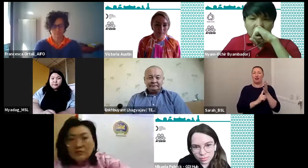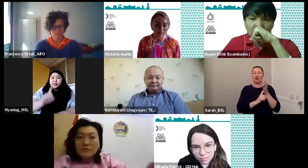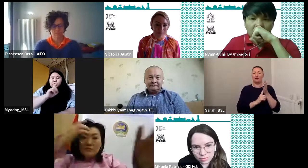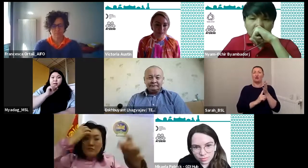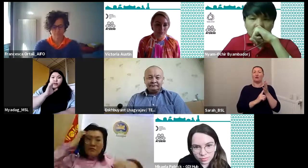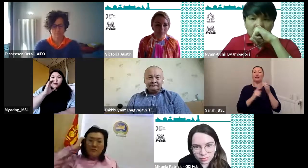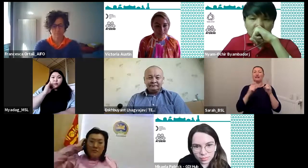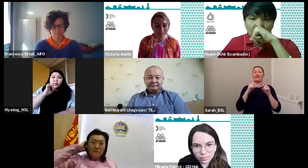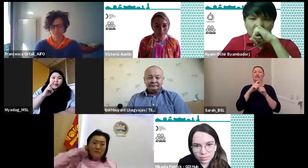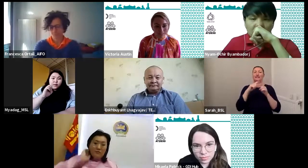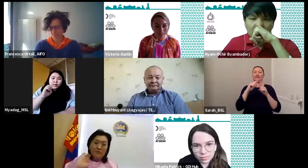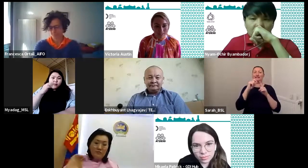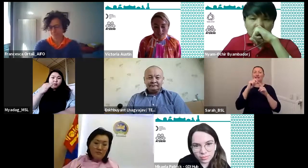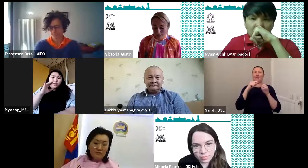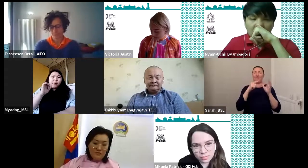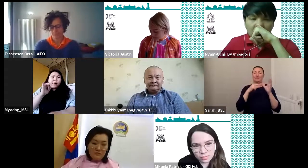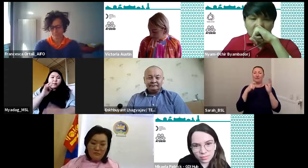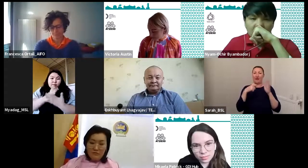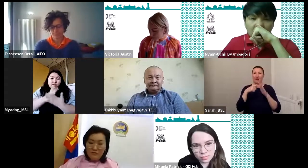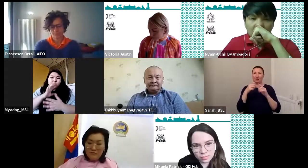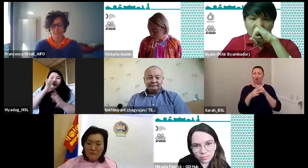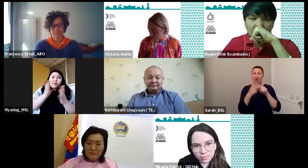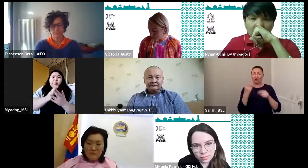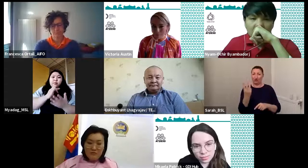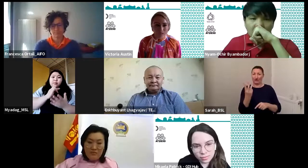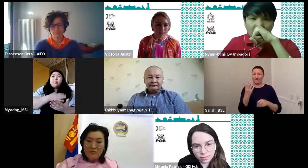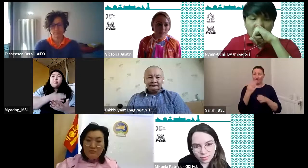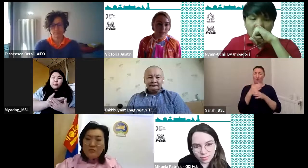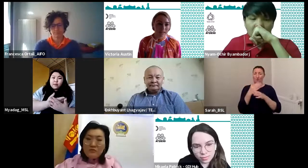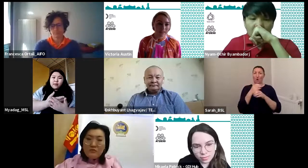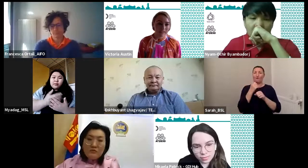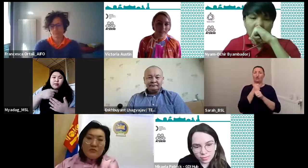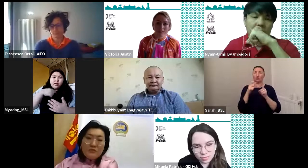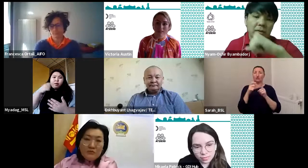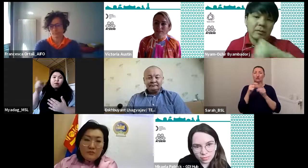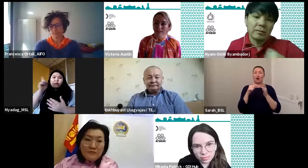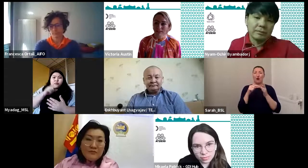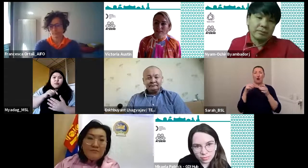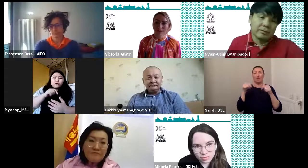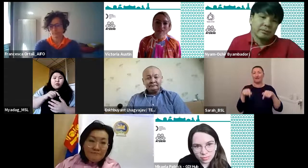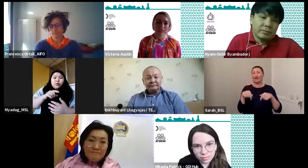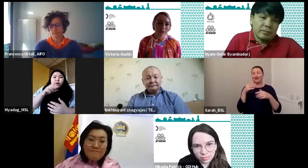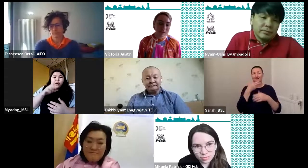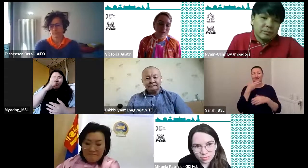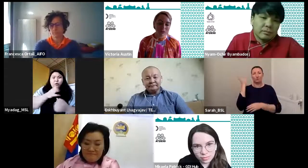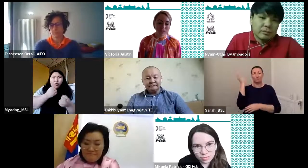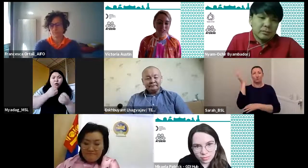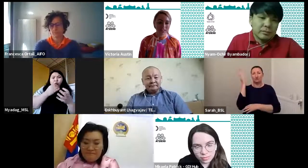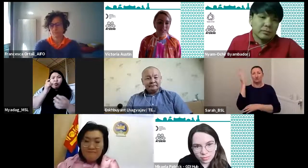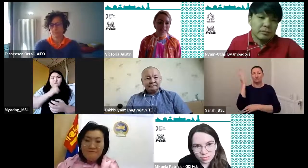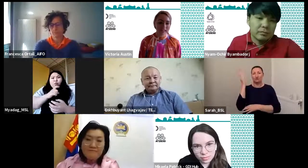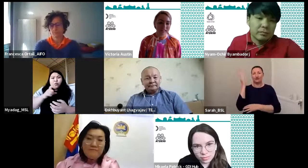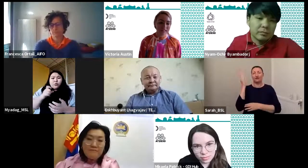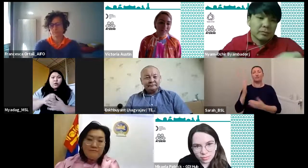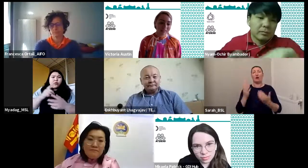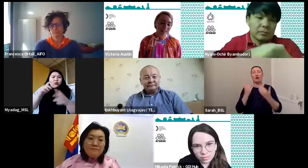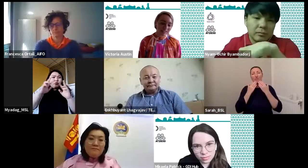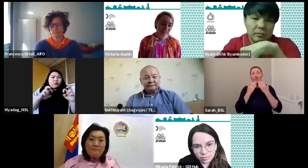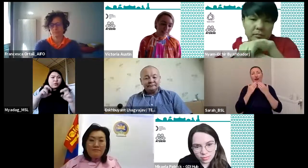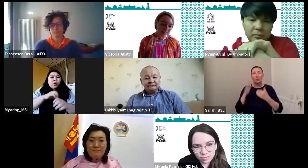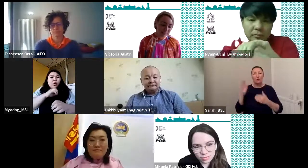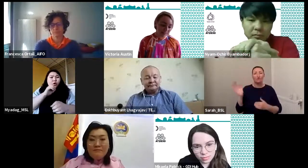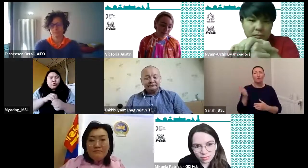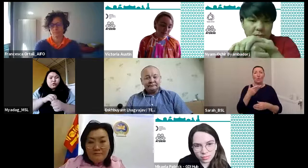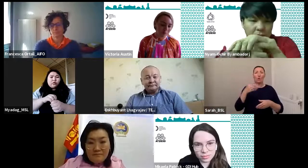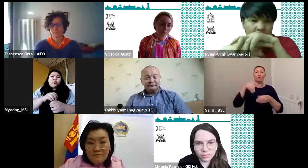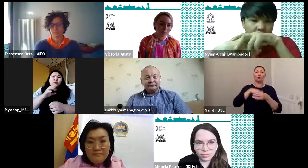disability emancipatory research. And thank all of the people that participated in this research. Thank you so much for joining us today. We